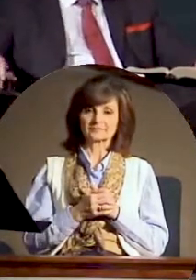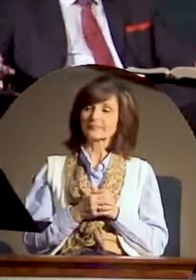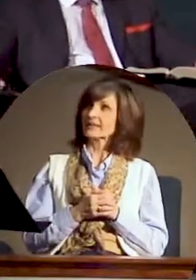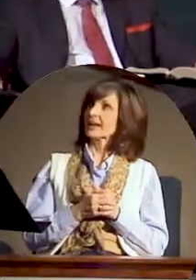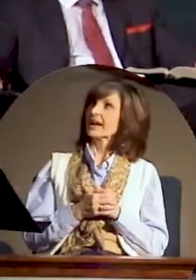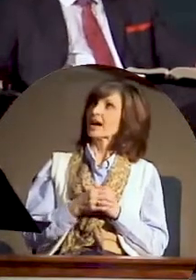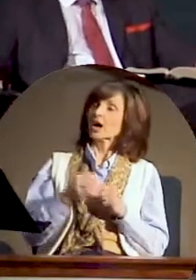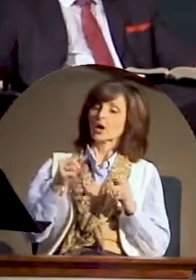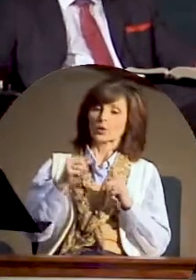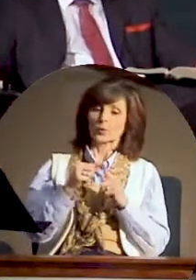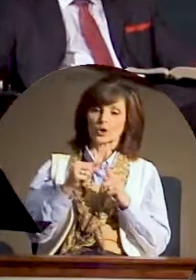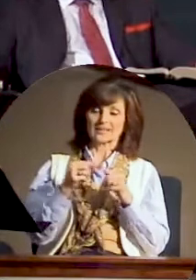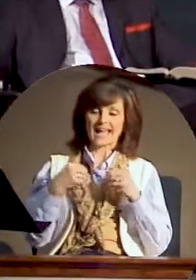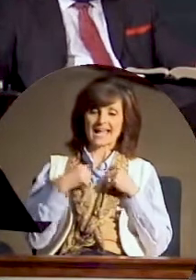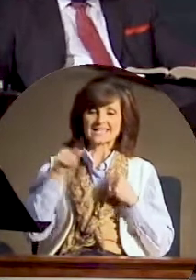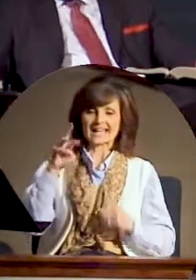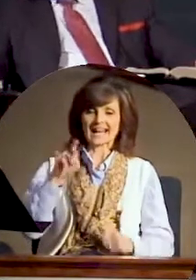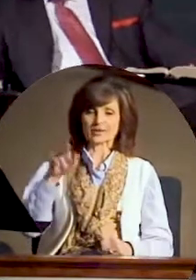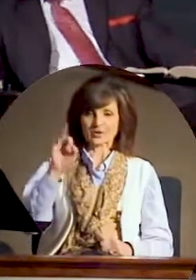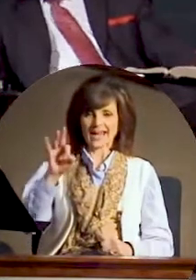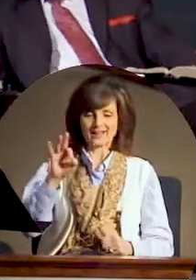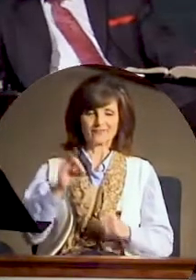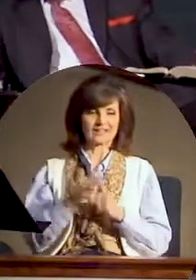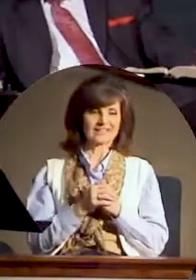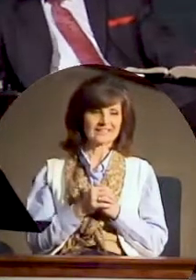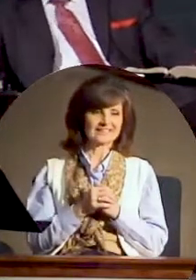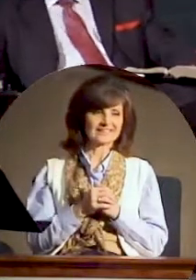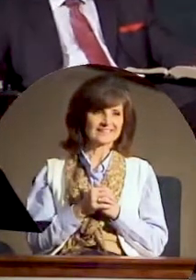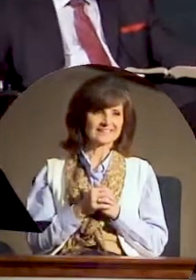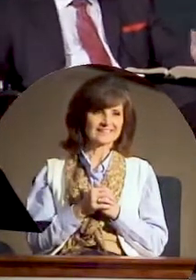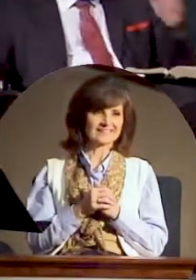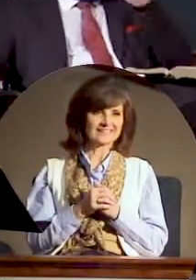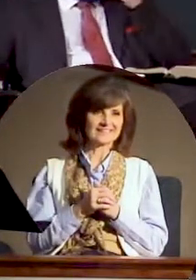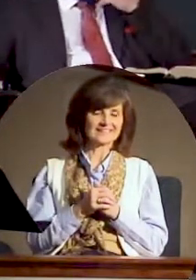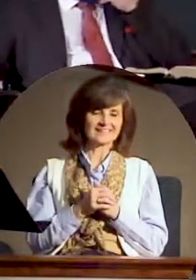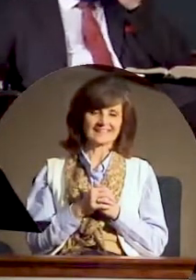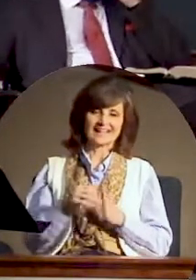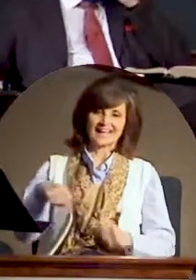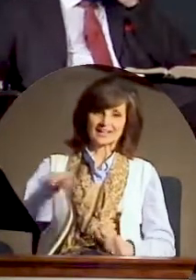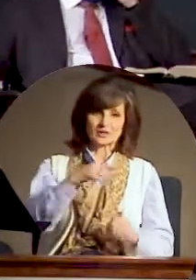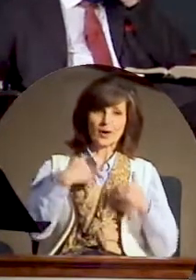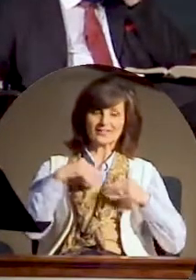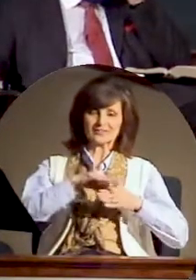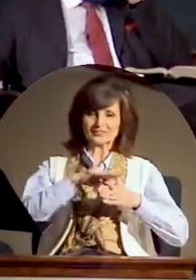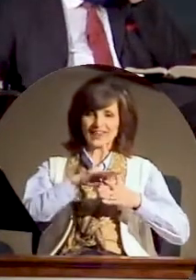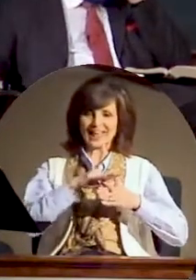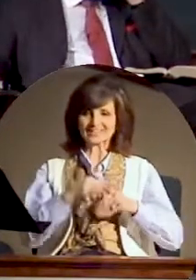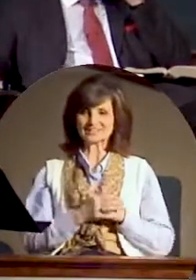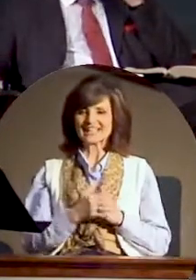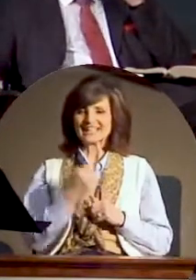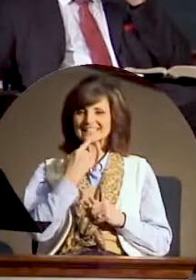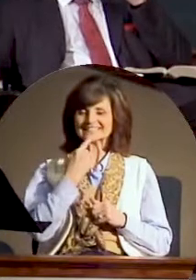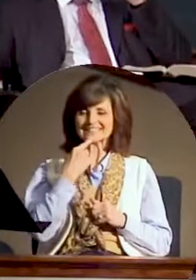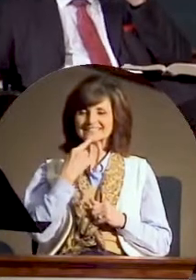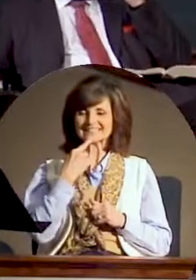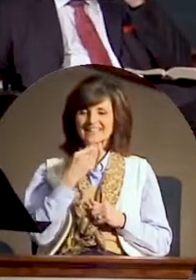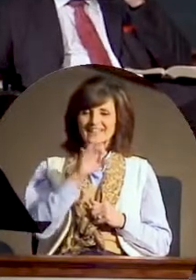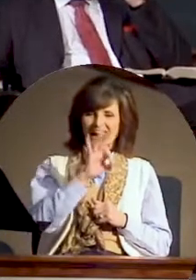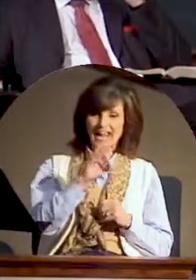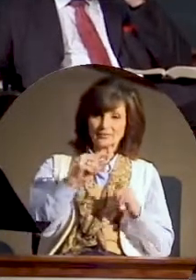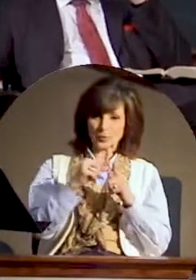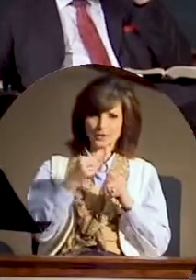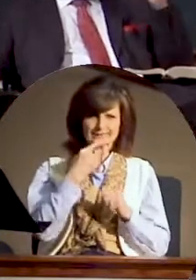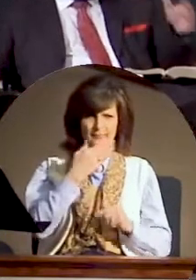F. So there's, shut up. See, y'all got the flesh. See, that's your problem right there. You got the